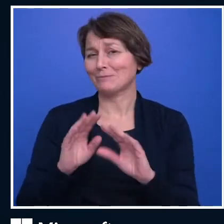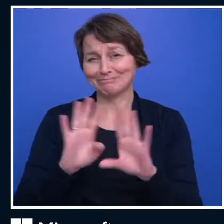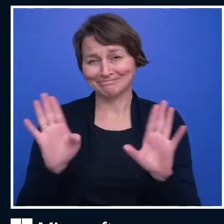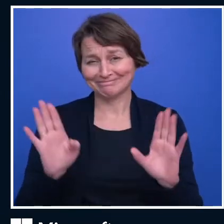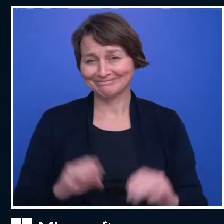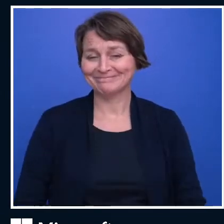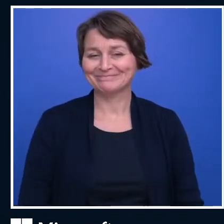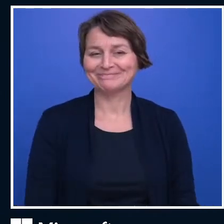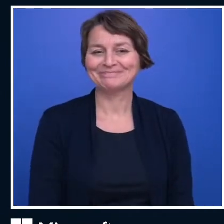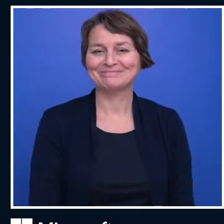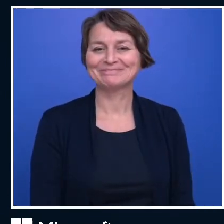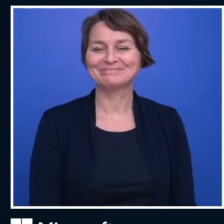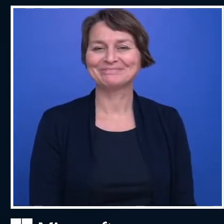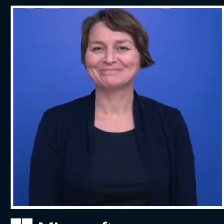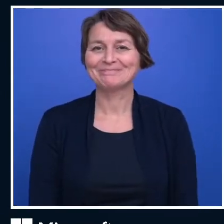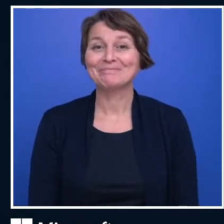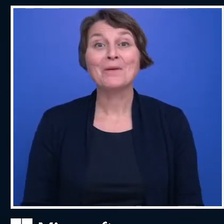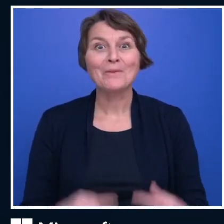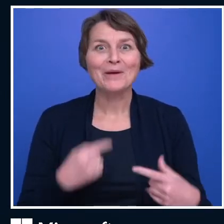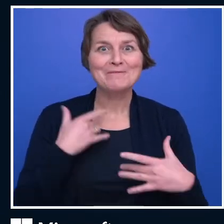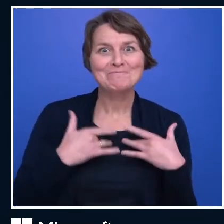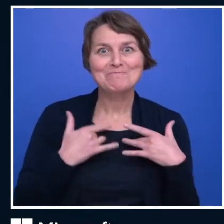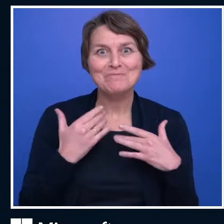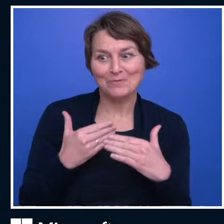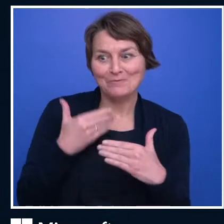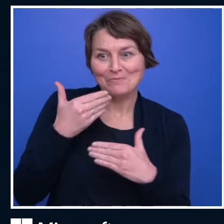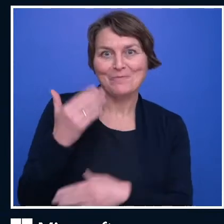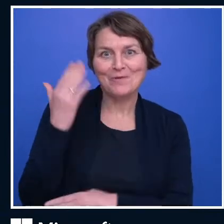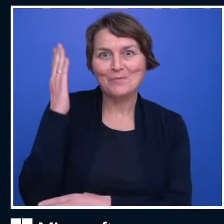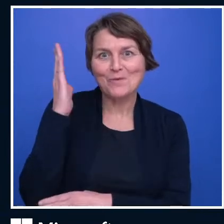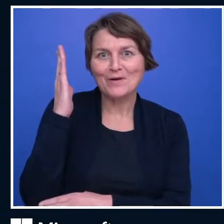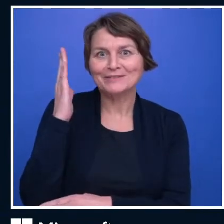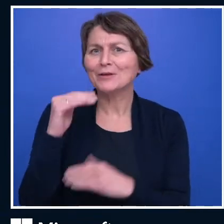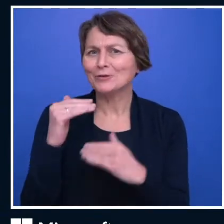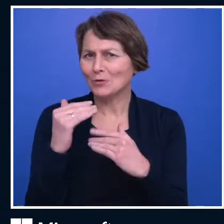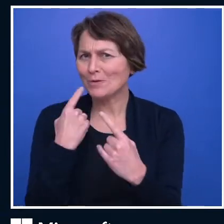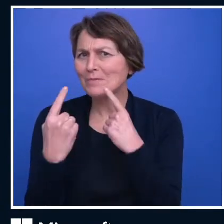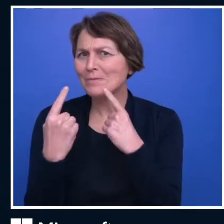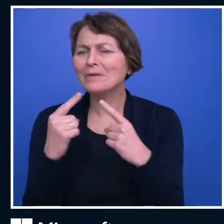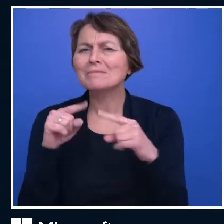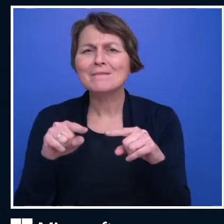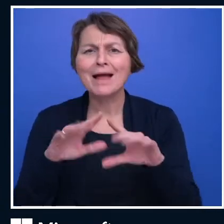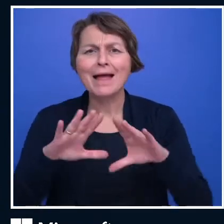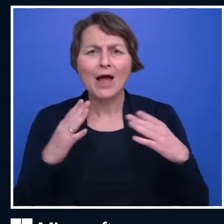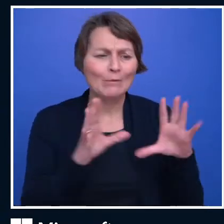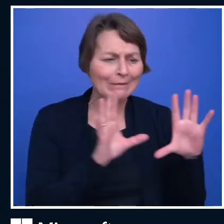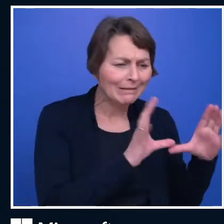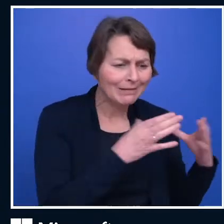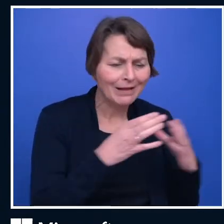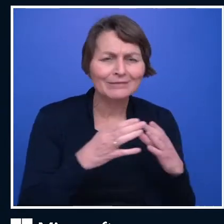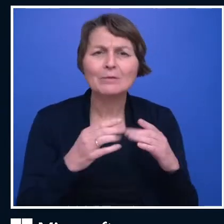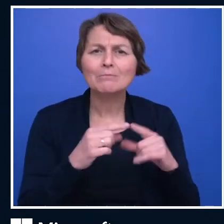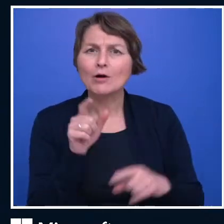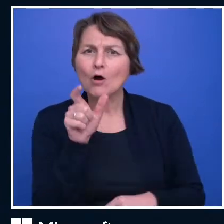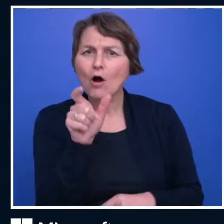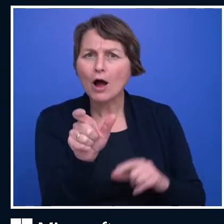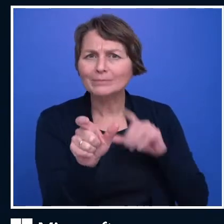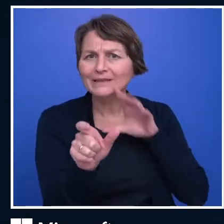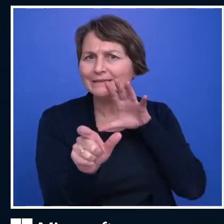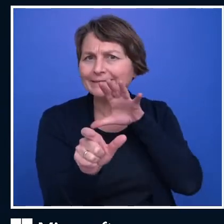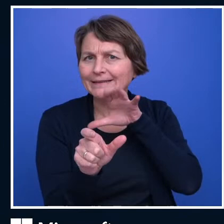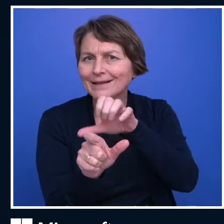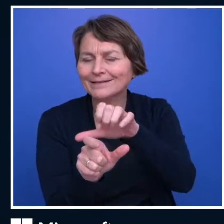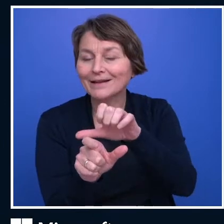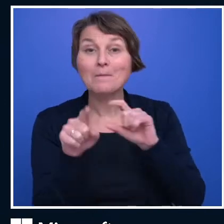We are very excited for your next talk because you are going to also be talking about things like classification and object detection, but using the Azure Custom